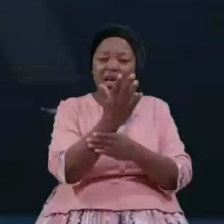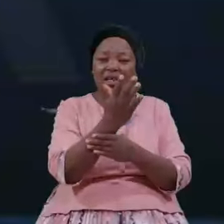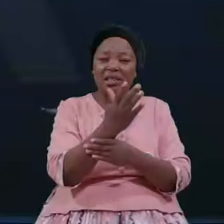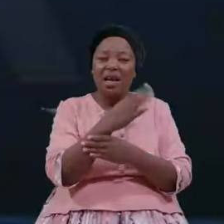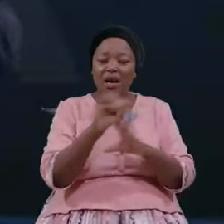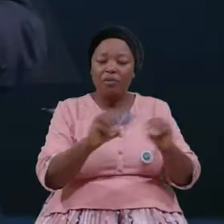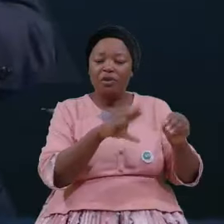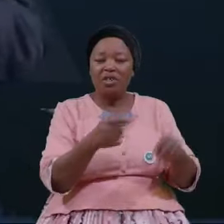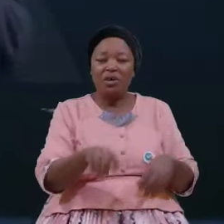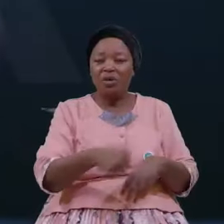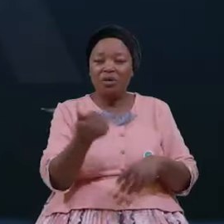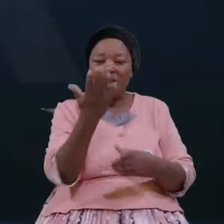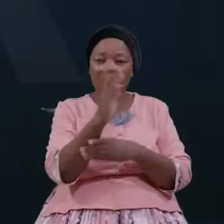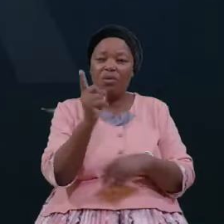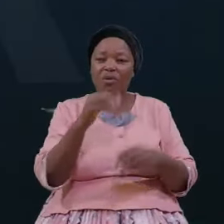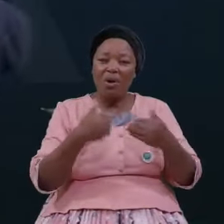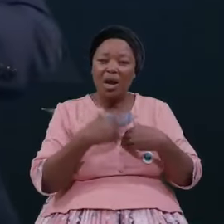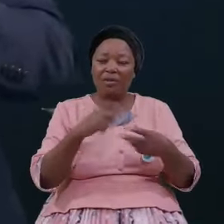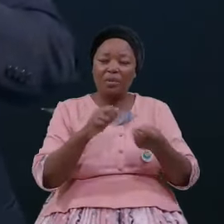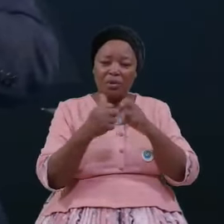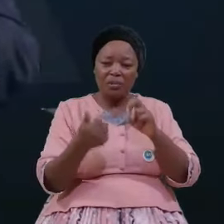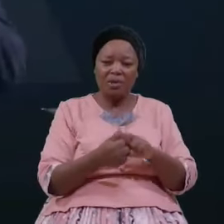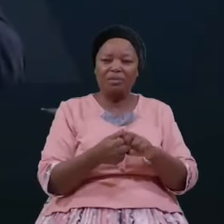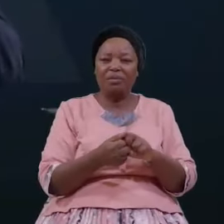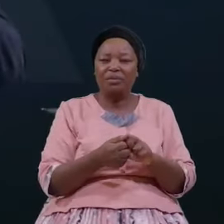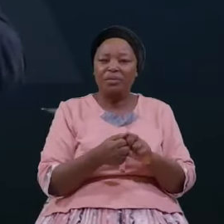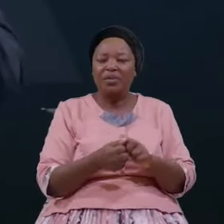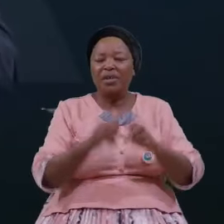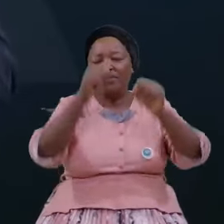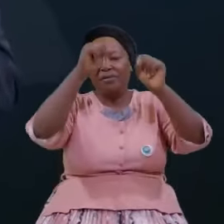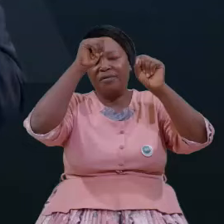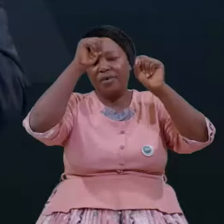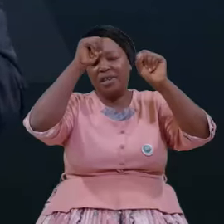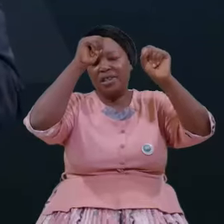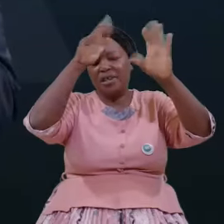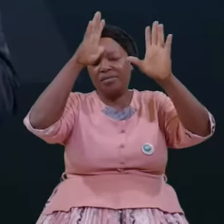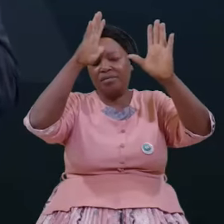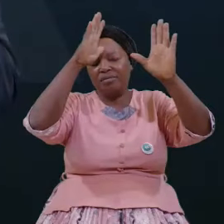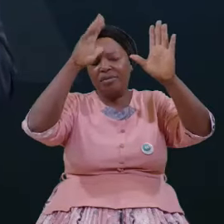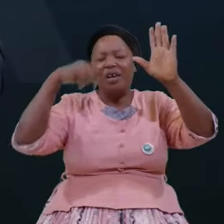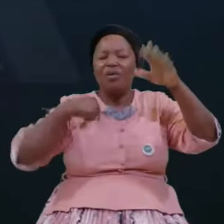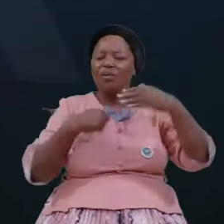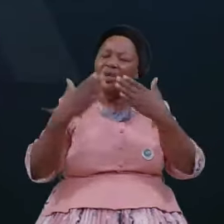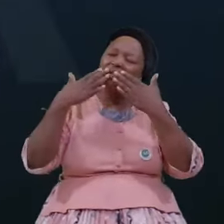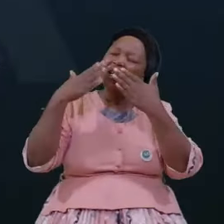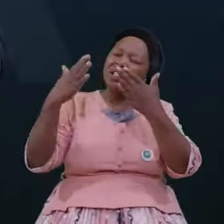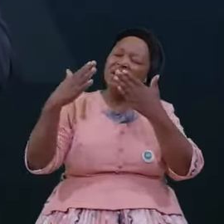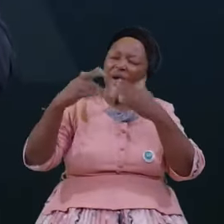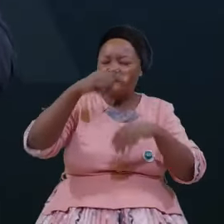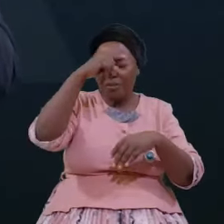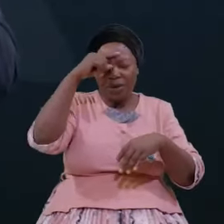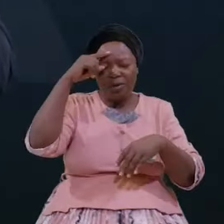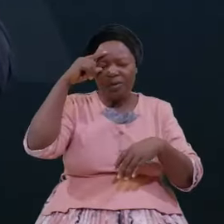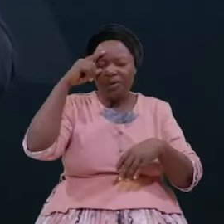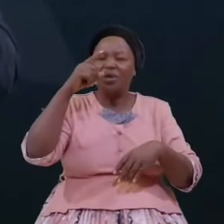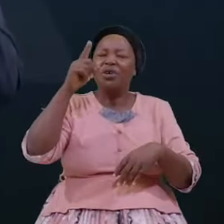hand where you have the challenge. Father, we thank you because you have